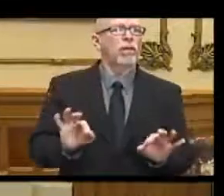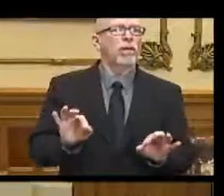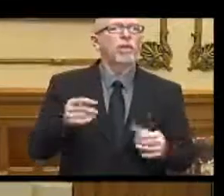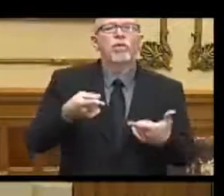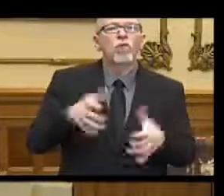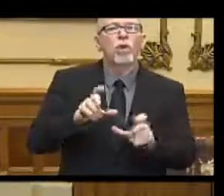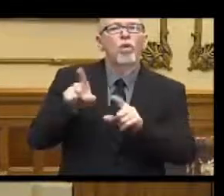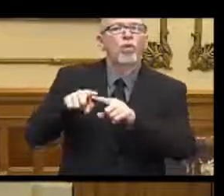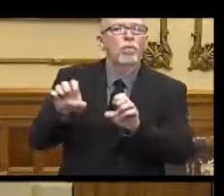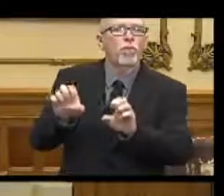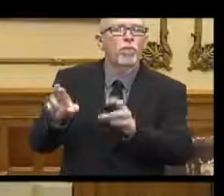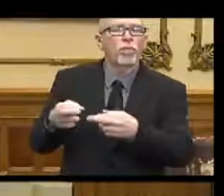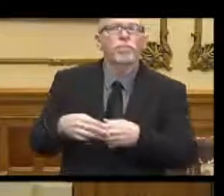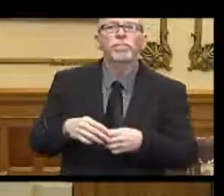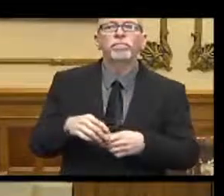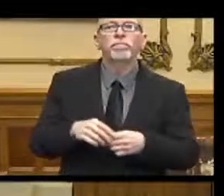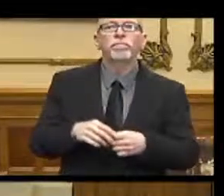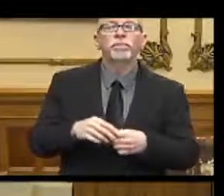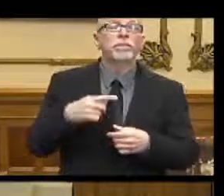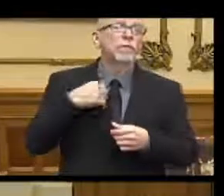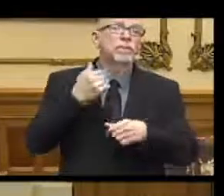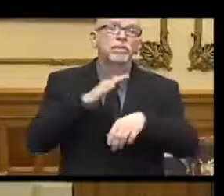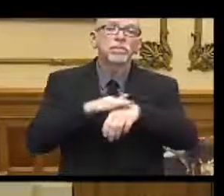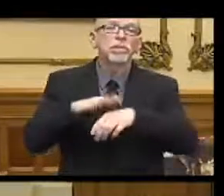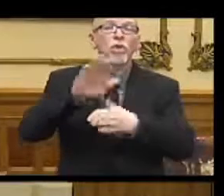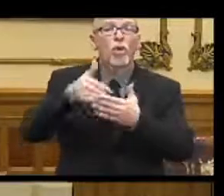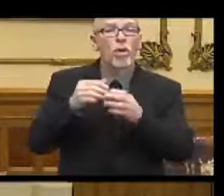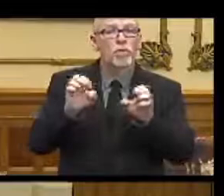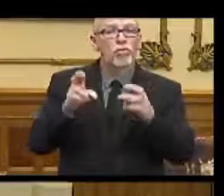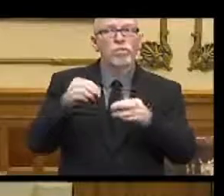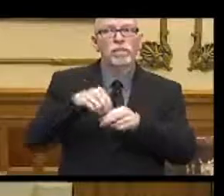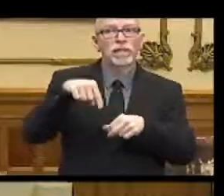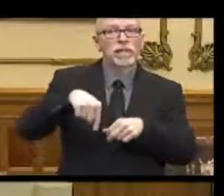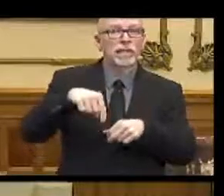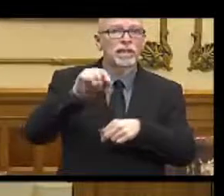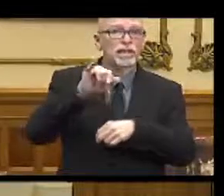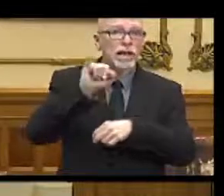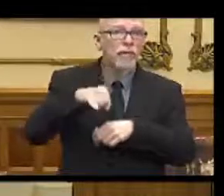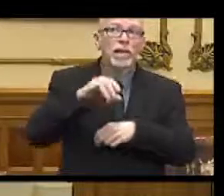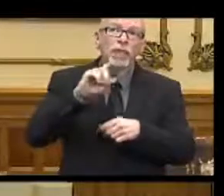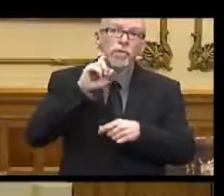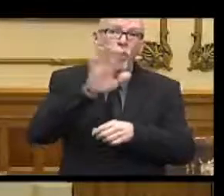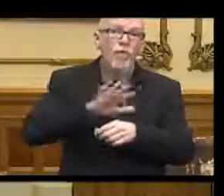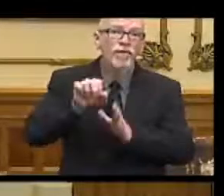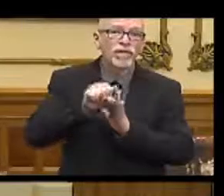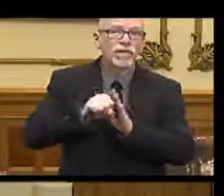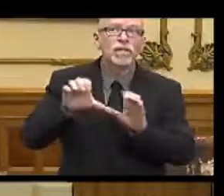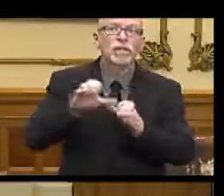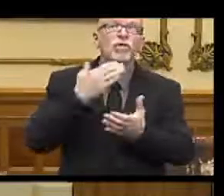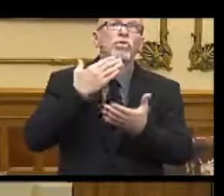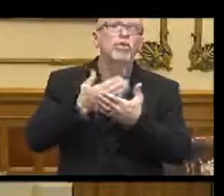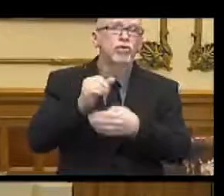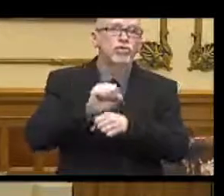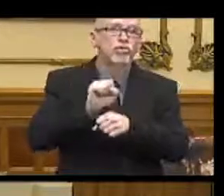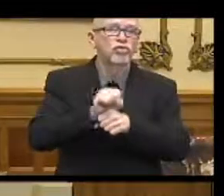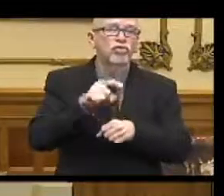room. I could reassure you that all the emergency rooms in the city, in the entire state, have done very well to take understanding